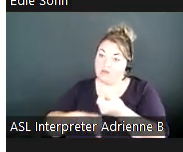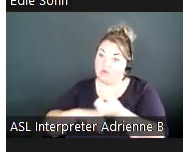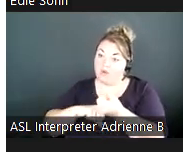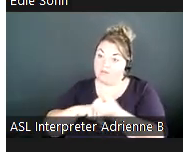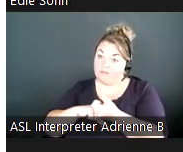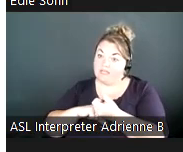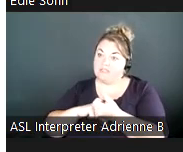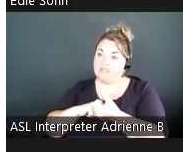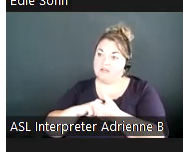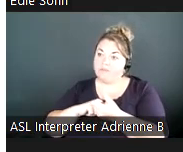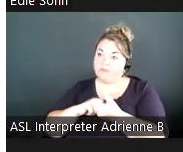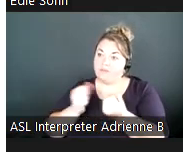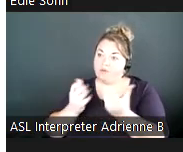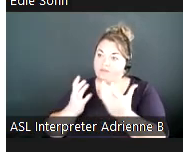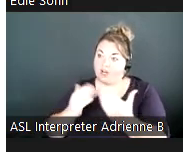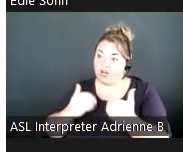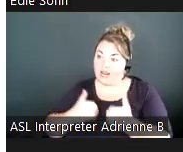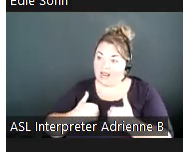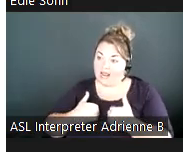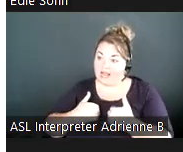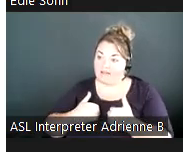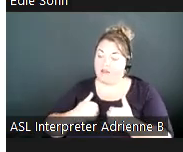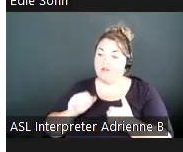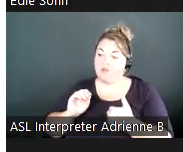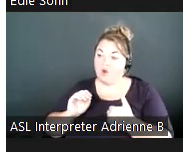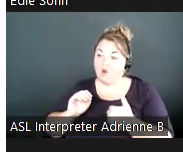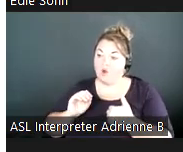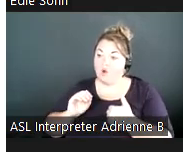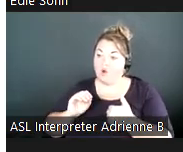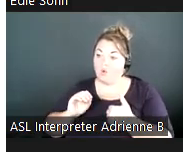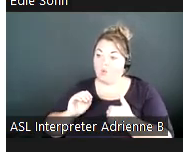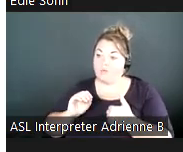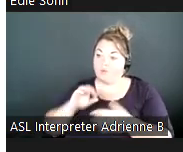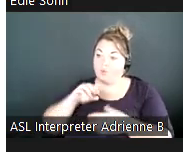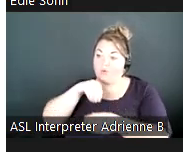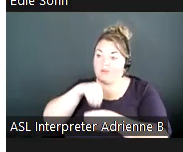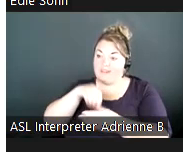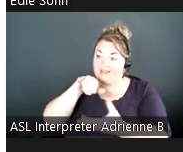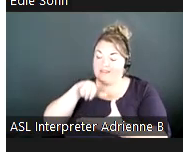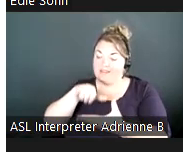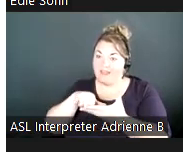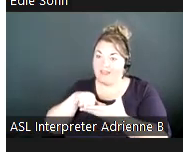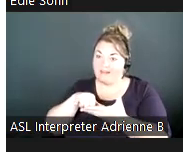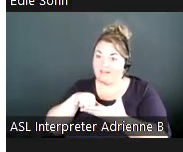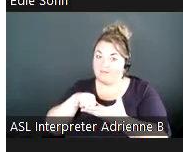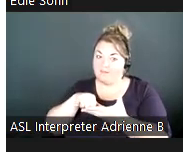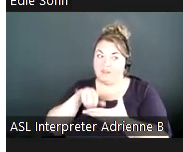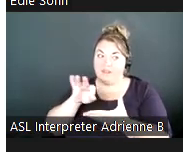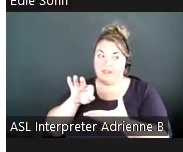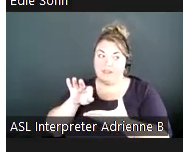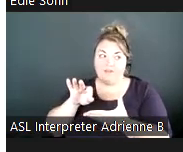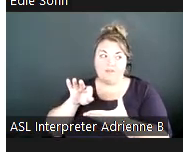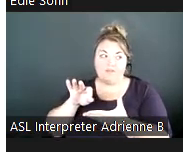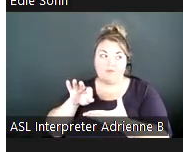endorsements the provider has. So within that, if we